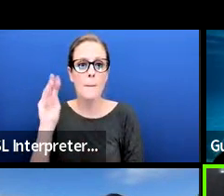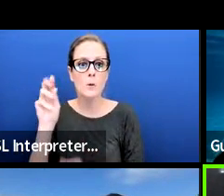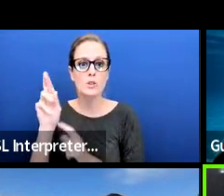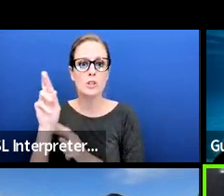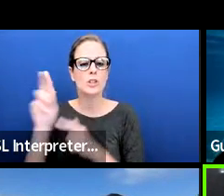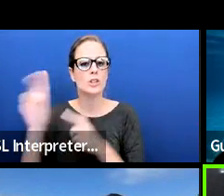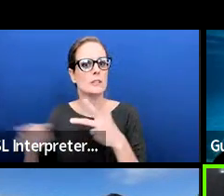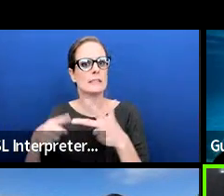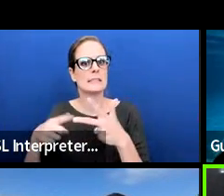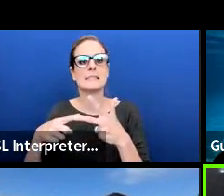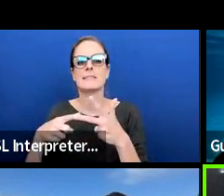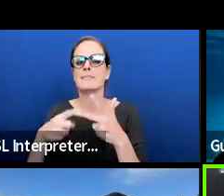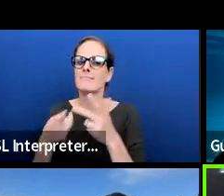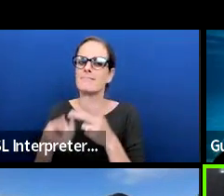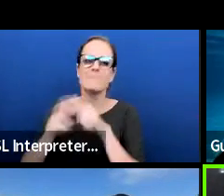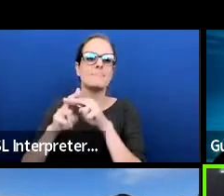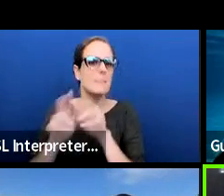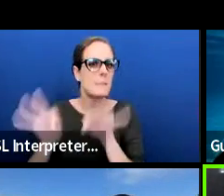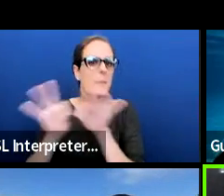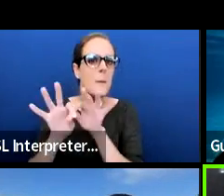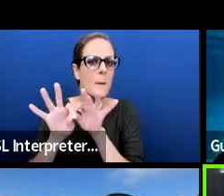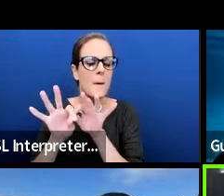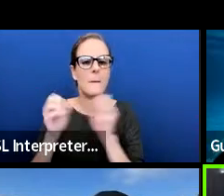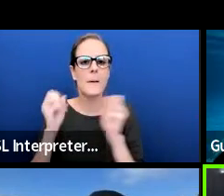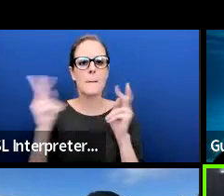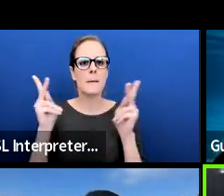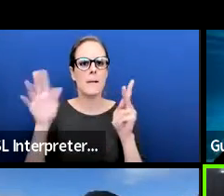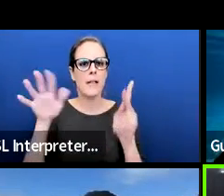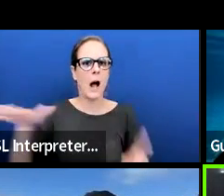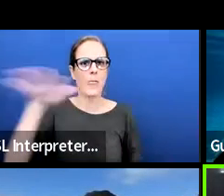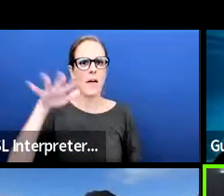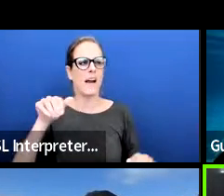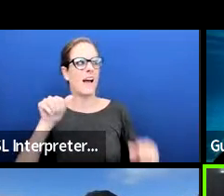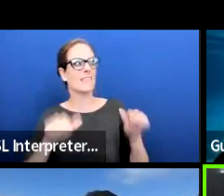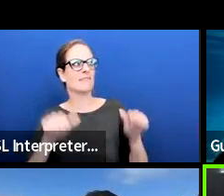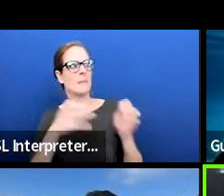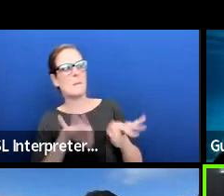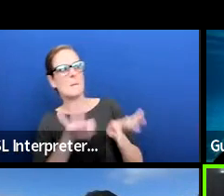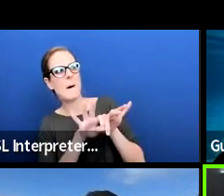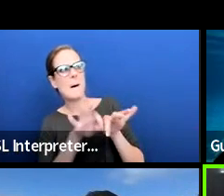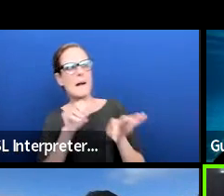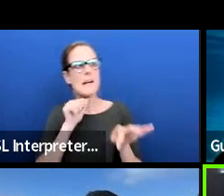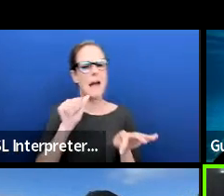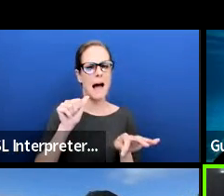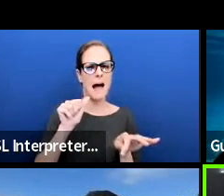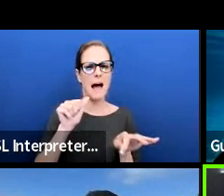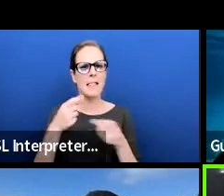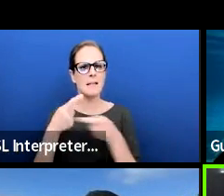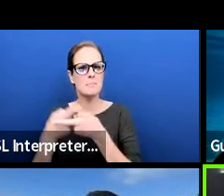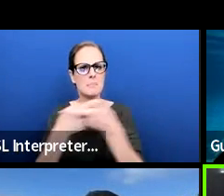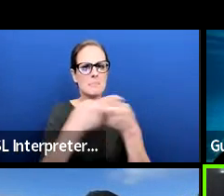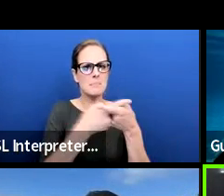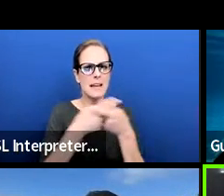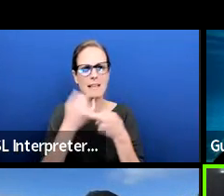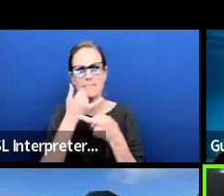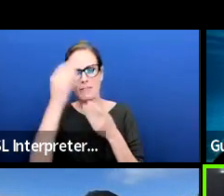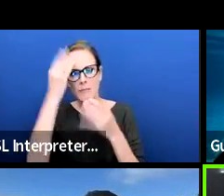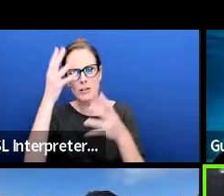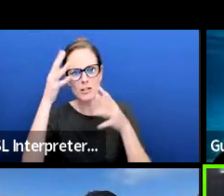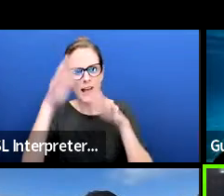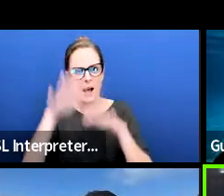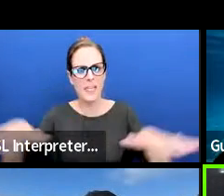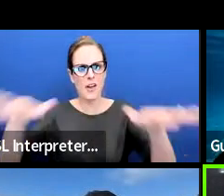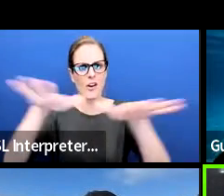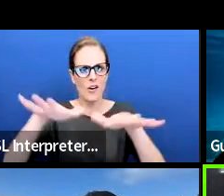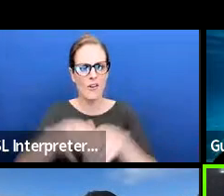of confusing out there. People are just not really too sure how important it is. There's like a lot of mixed messages out there, but particularly given